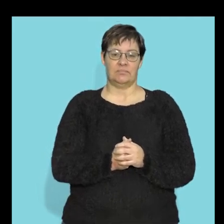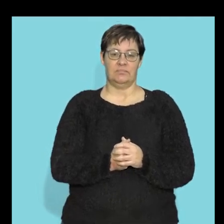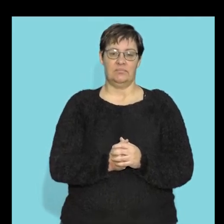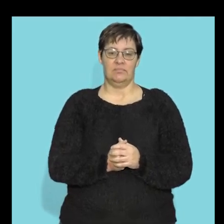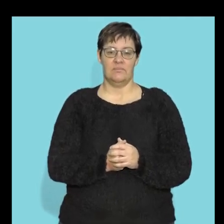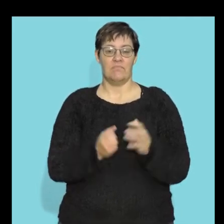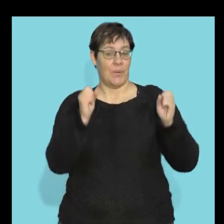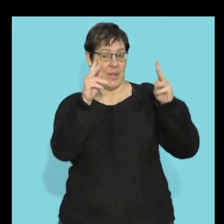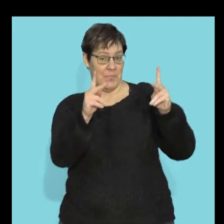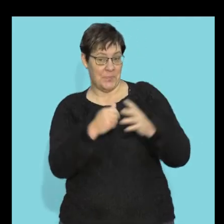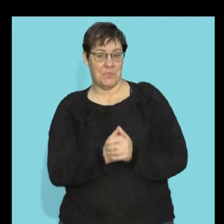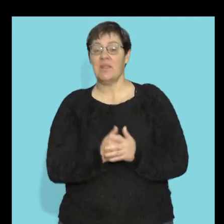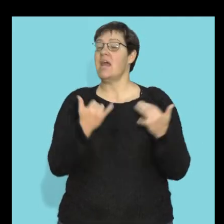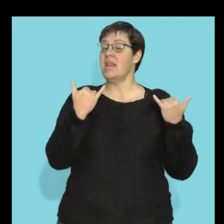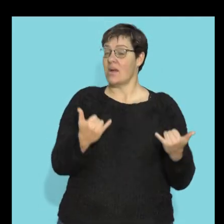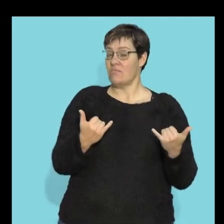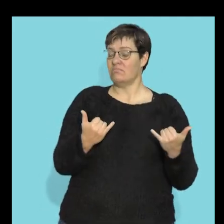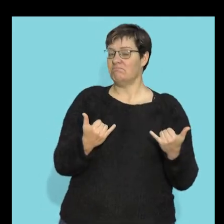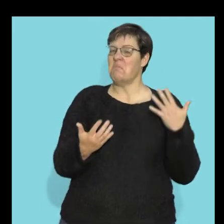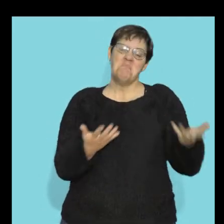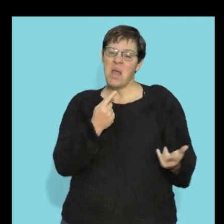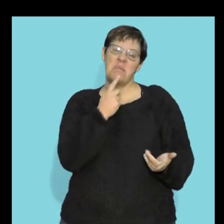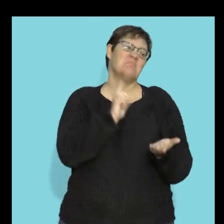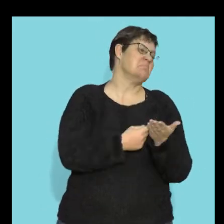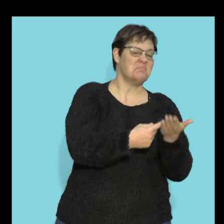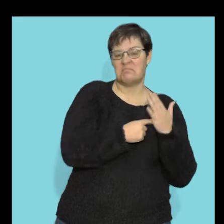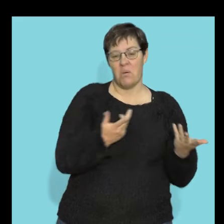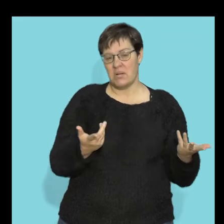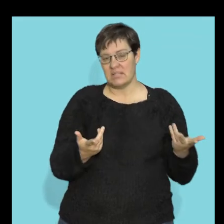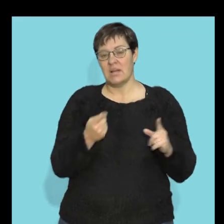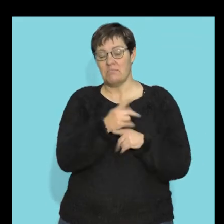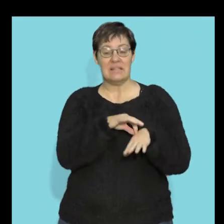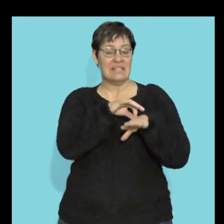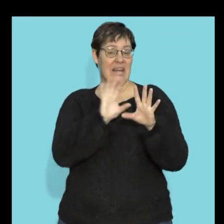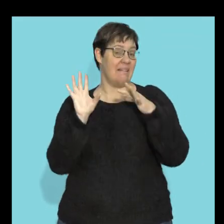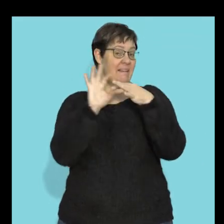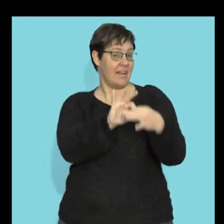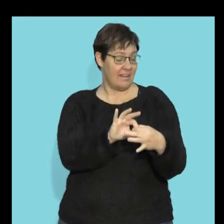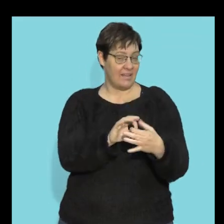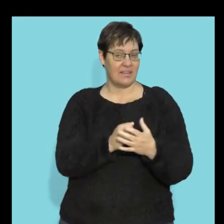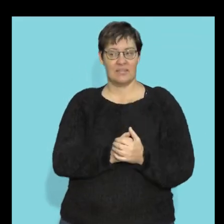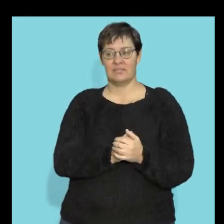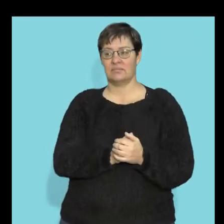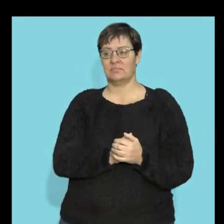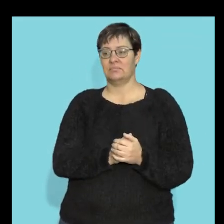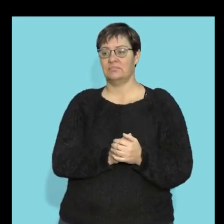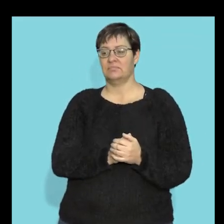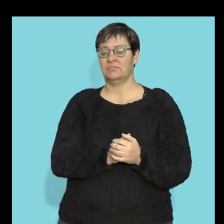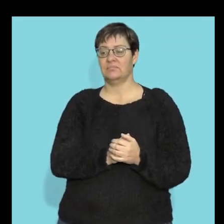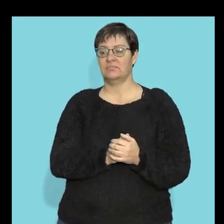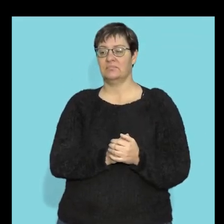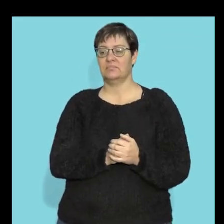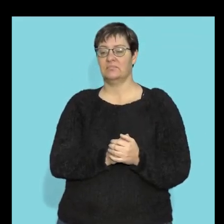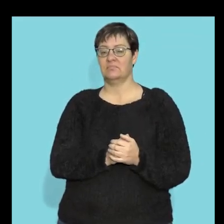All right, another thing you could have maybe spoken about, linking with the skin. Right, I'm going to go over here.